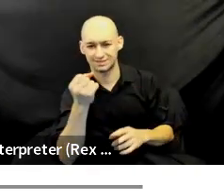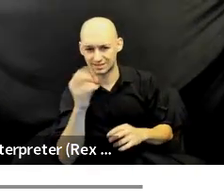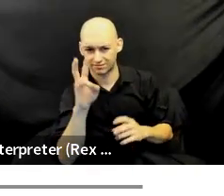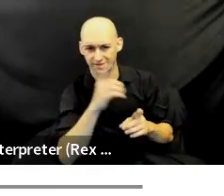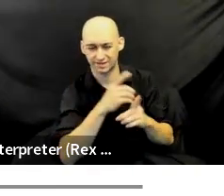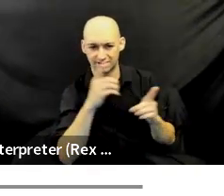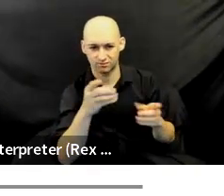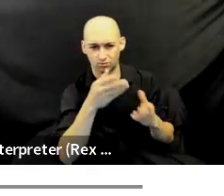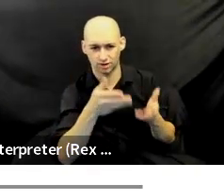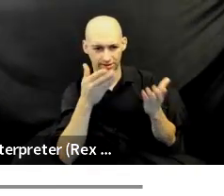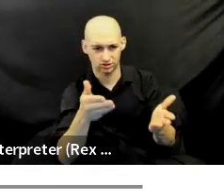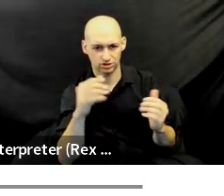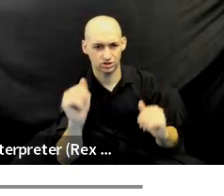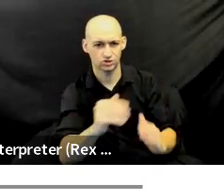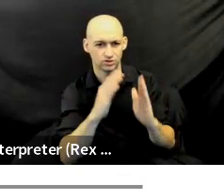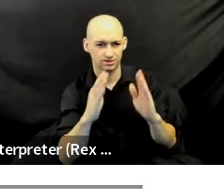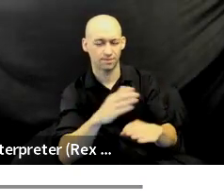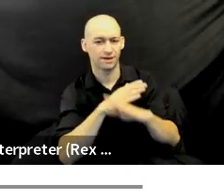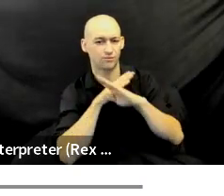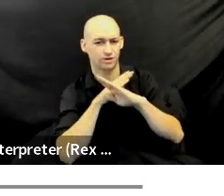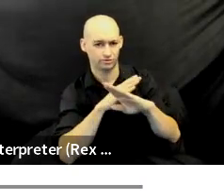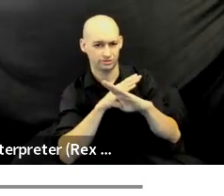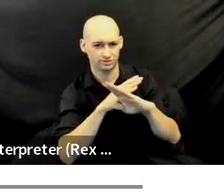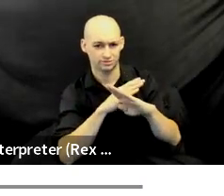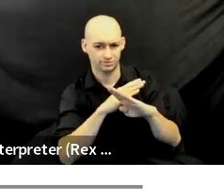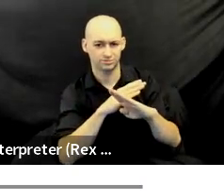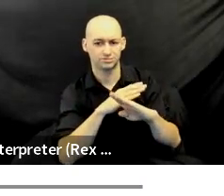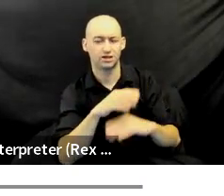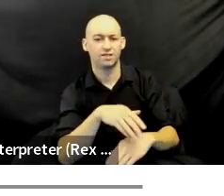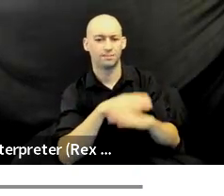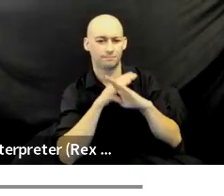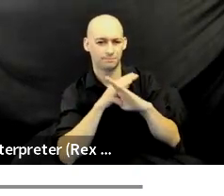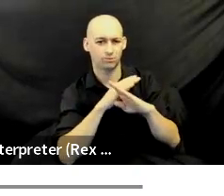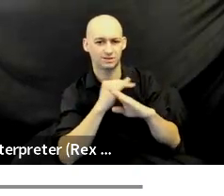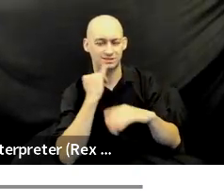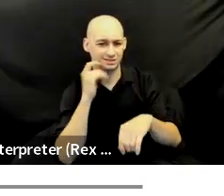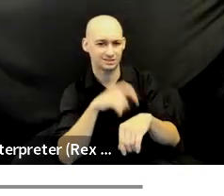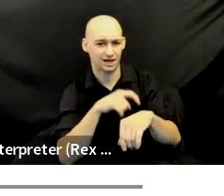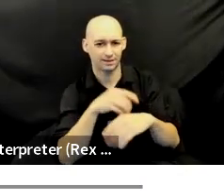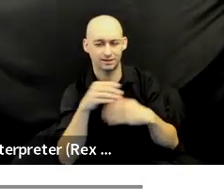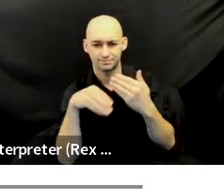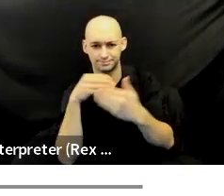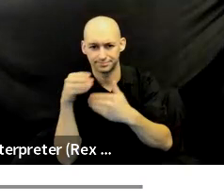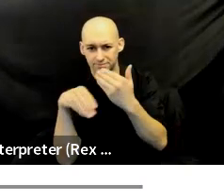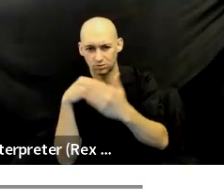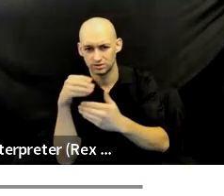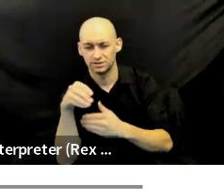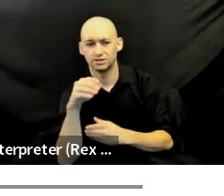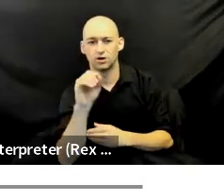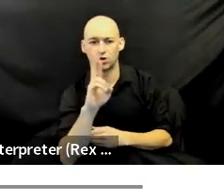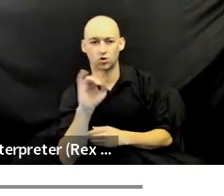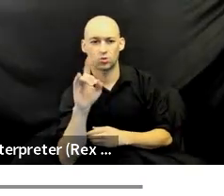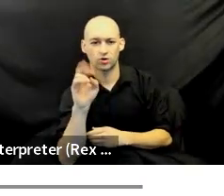3 barriers to clean freight infrastructure development. These barriers are timing and sequencing of corridor